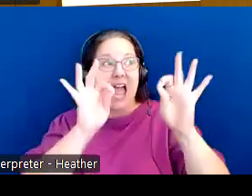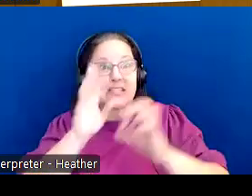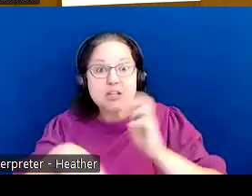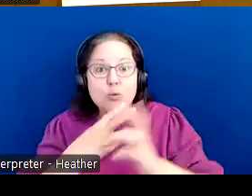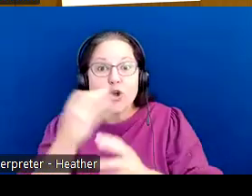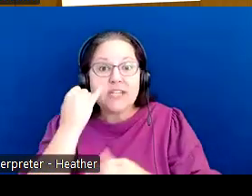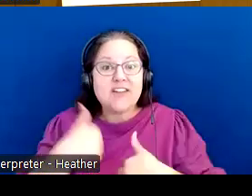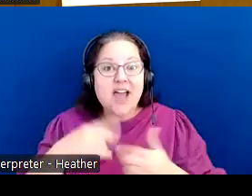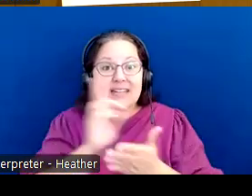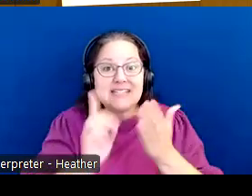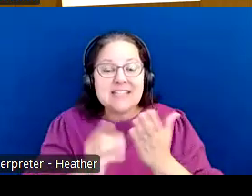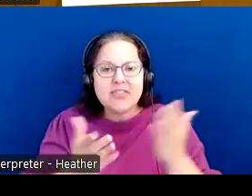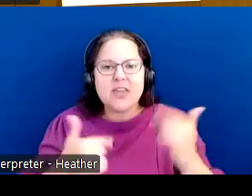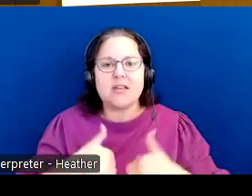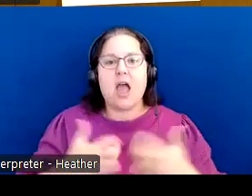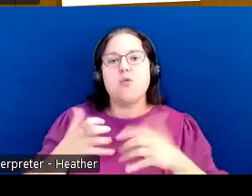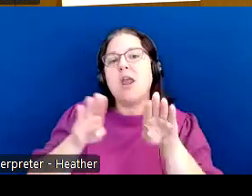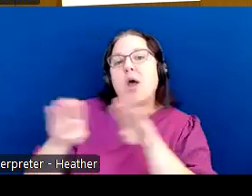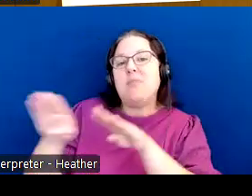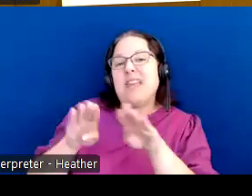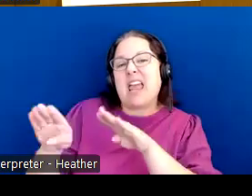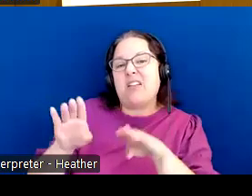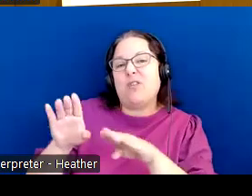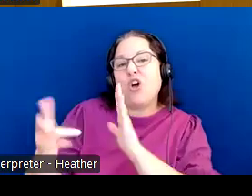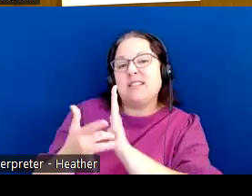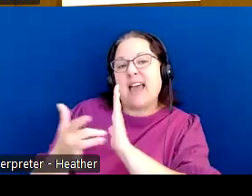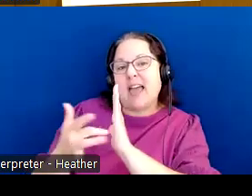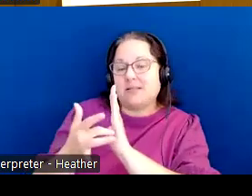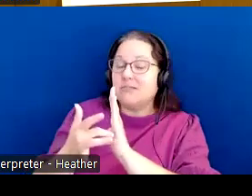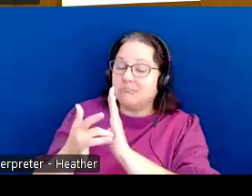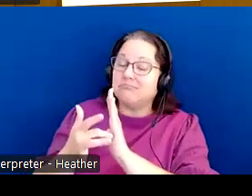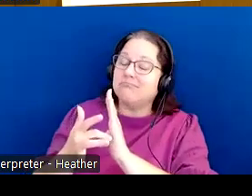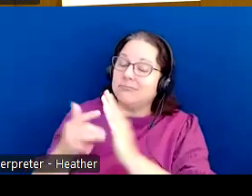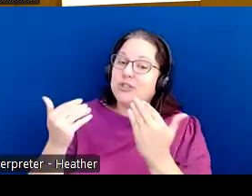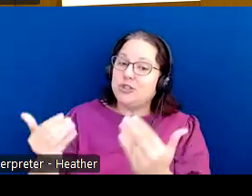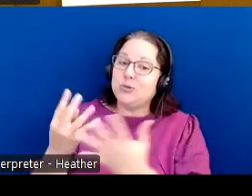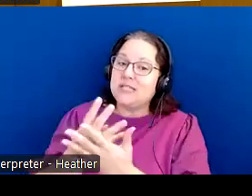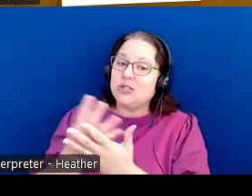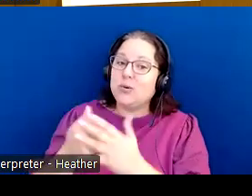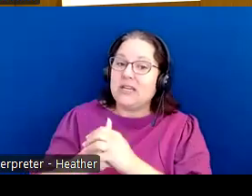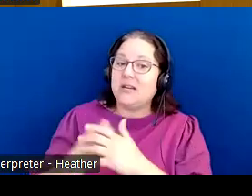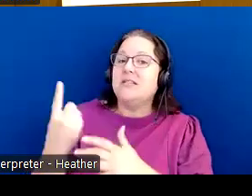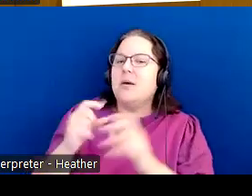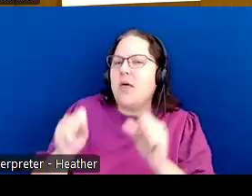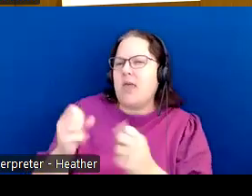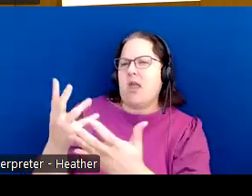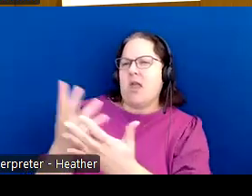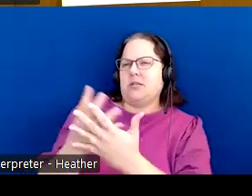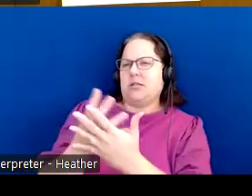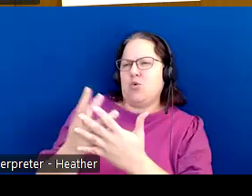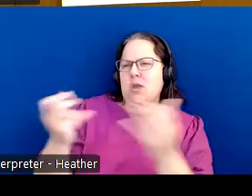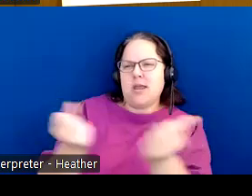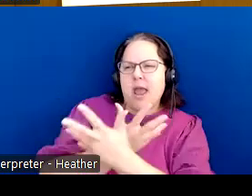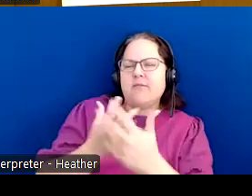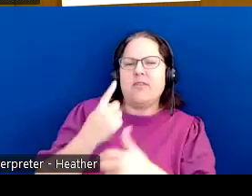things, I want a behavioral tech to do our screening. So somebody that can screen everything for